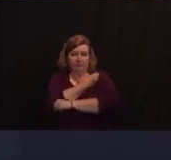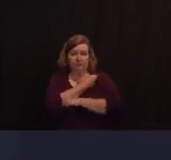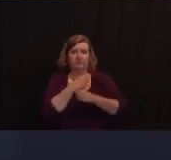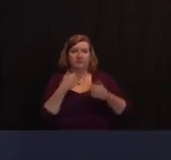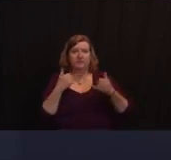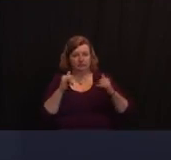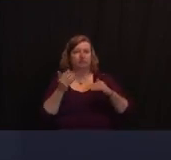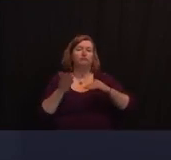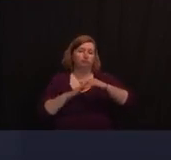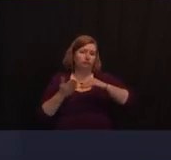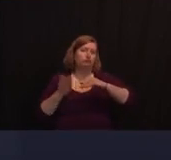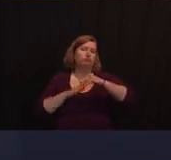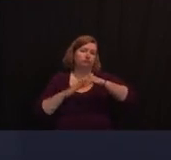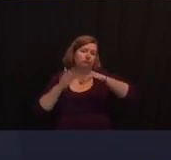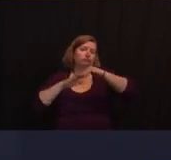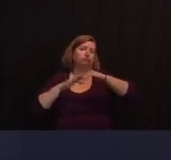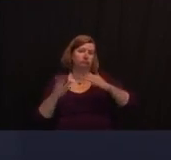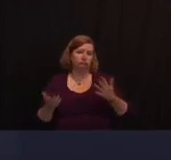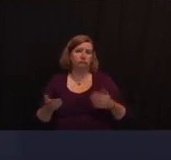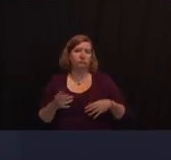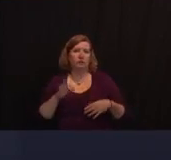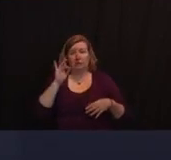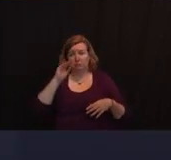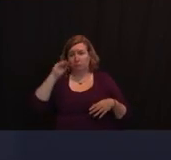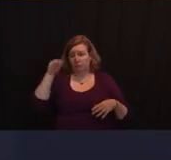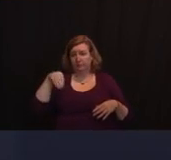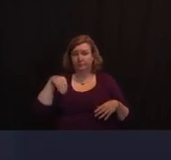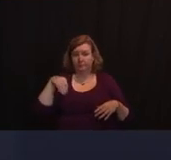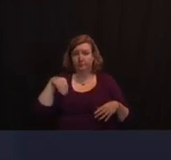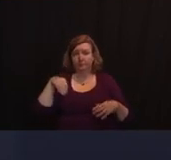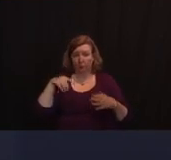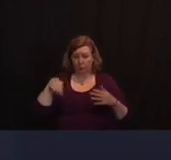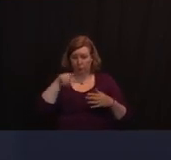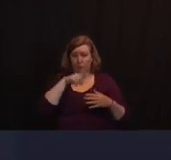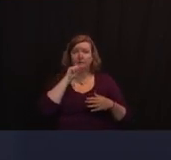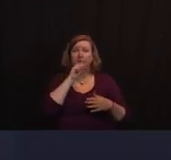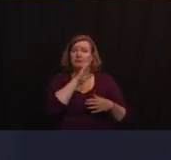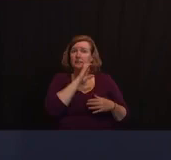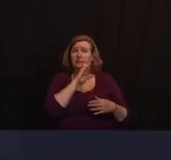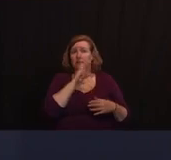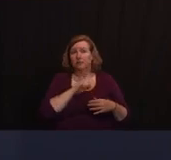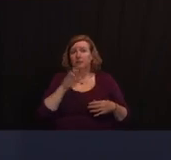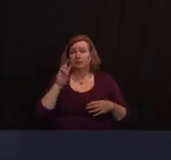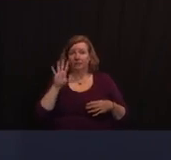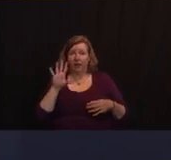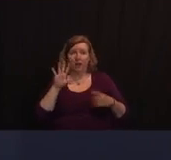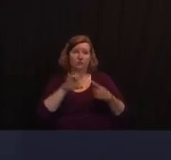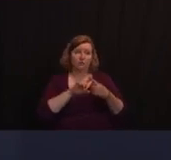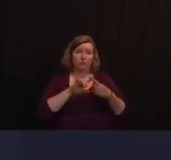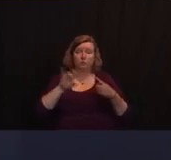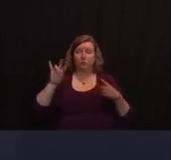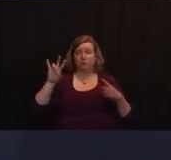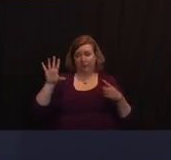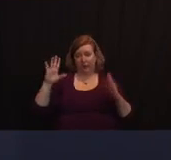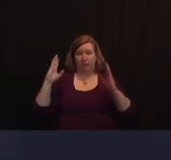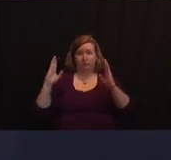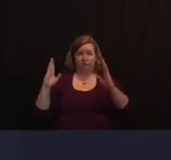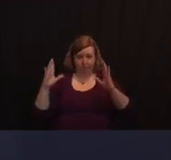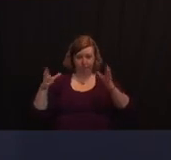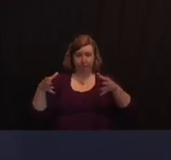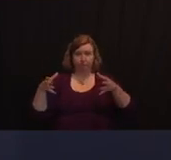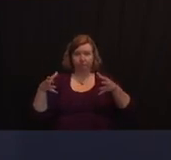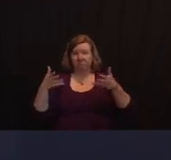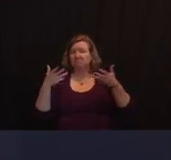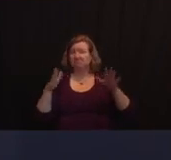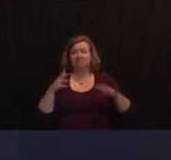rise. 80% of those individuals between the ages of 65 to 75 have received